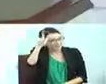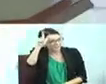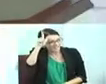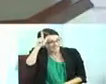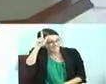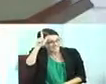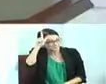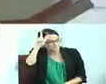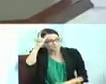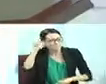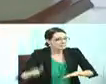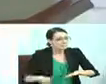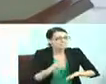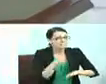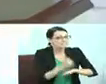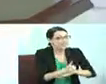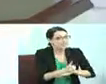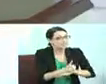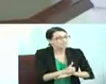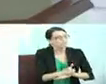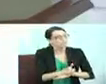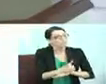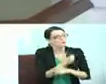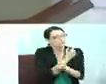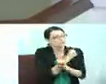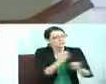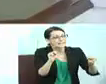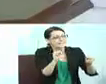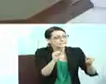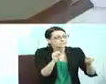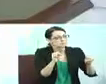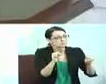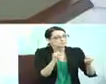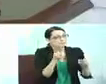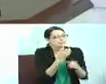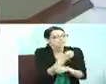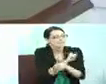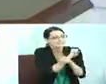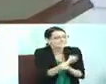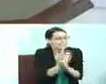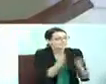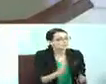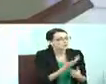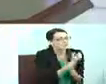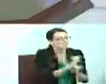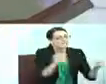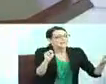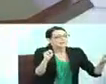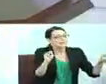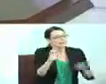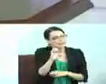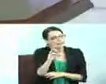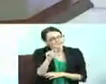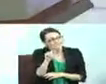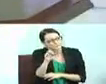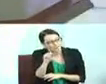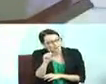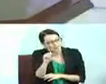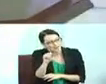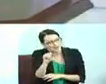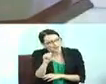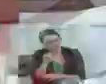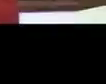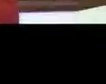enactment of the Emancipation Proclamation didn't believe they were free. If you don't know you're